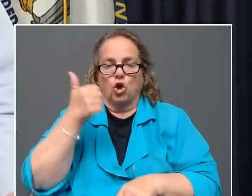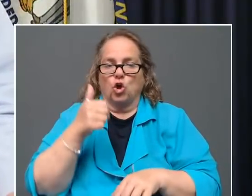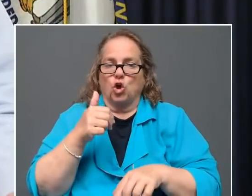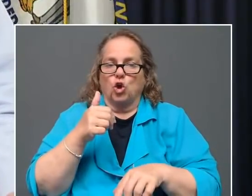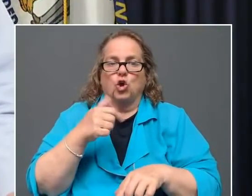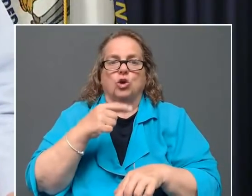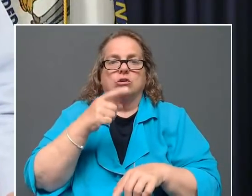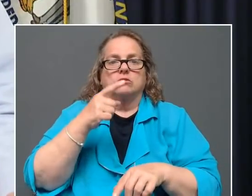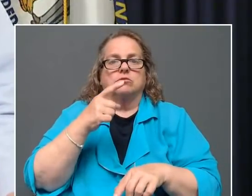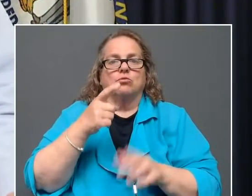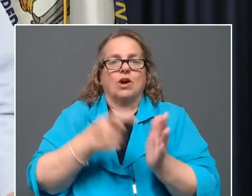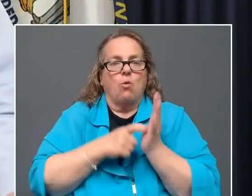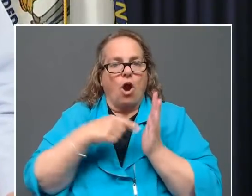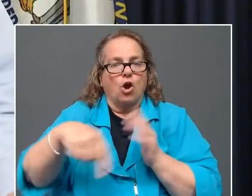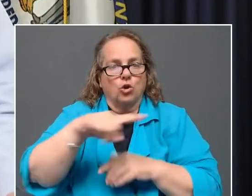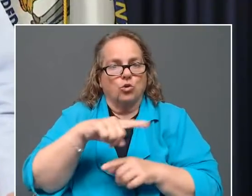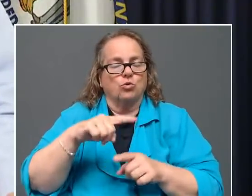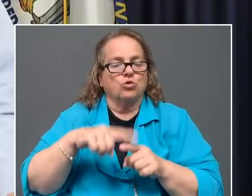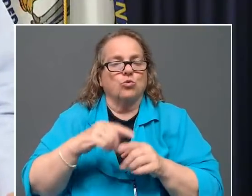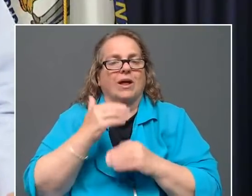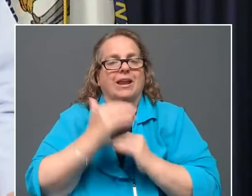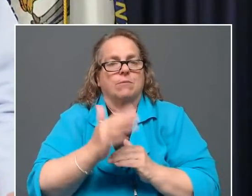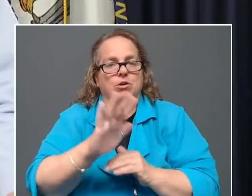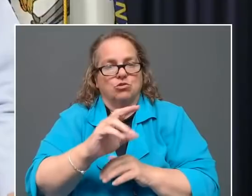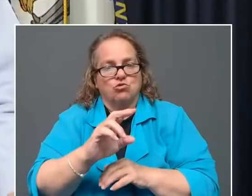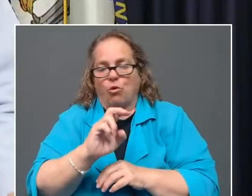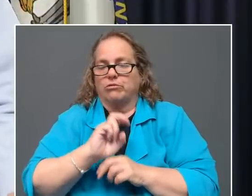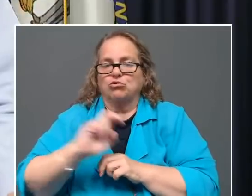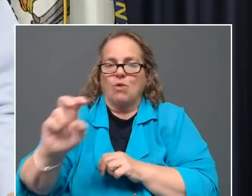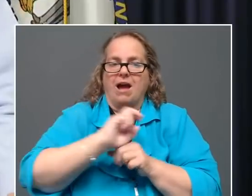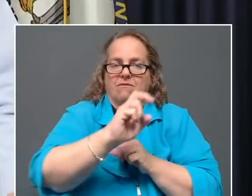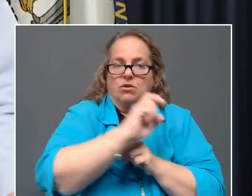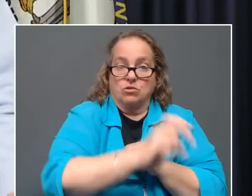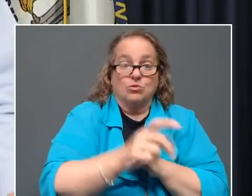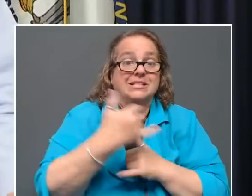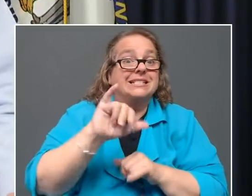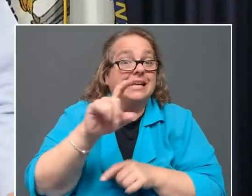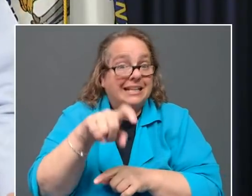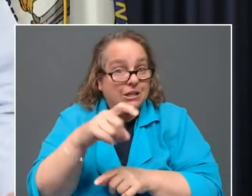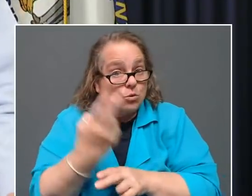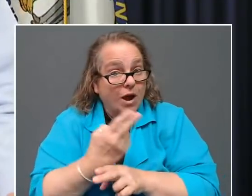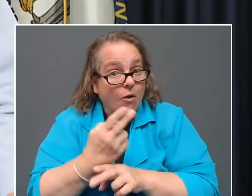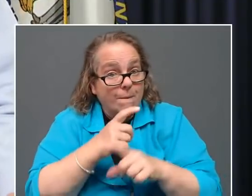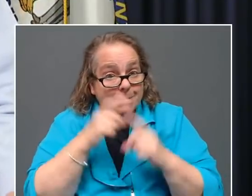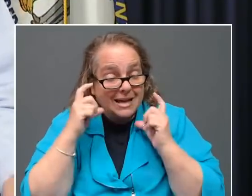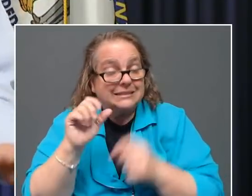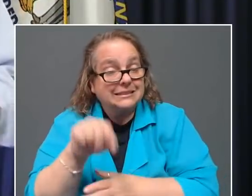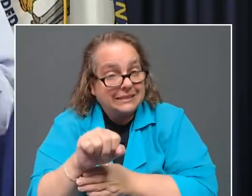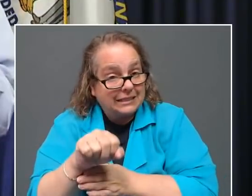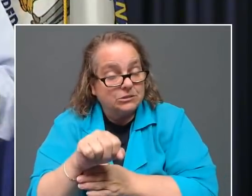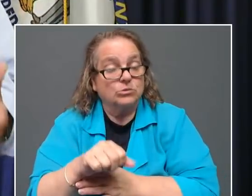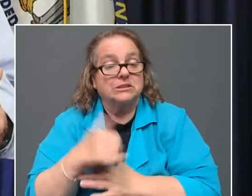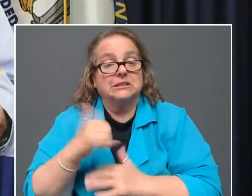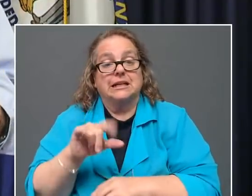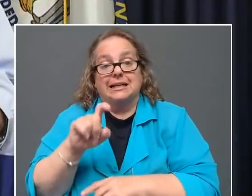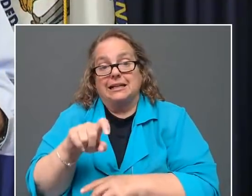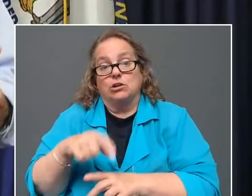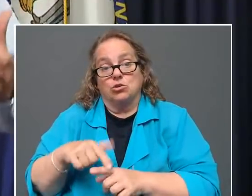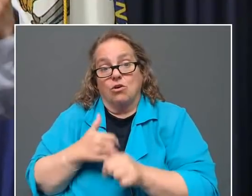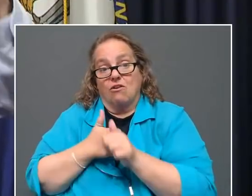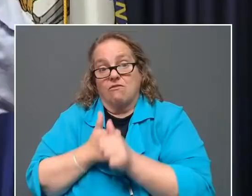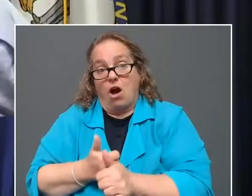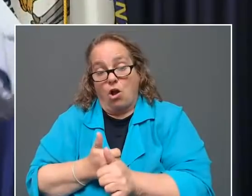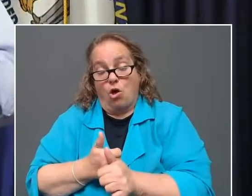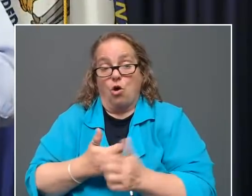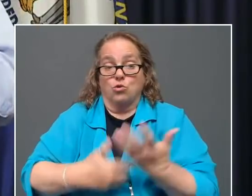limit domestic travel. Now, you still need to wear your mask. You still need to follow all the protocols, but that's the big news in